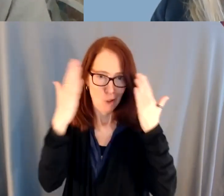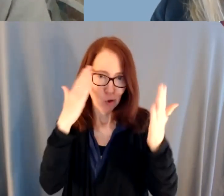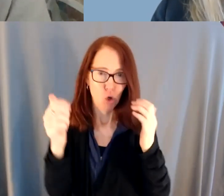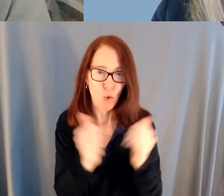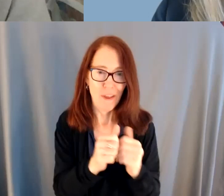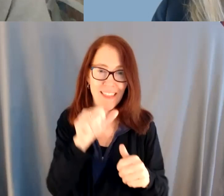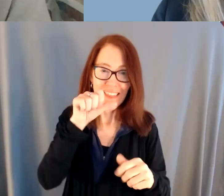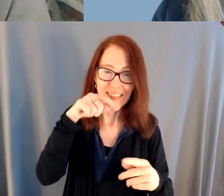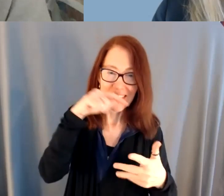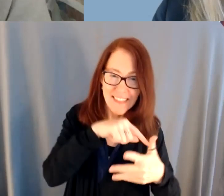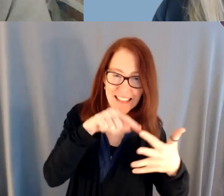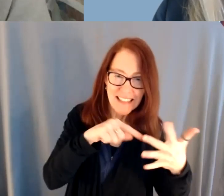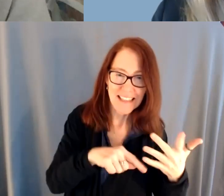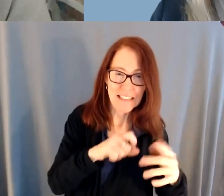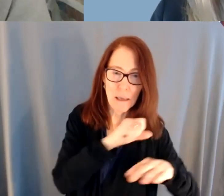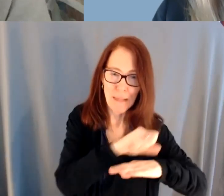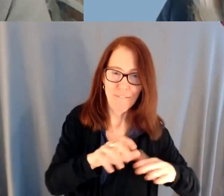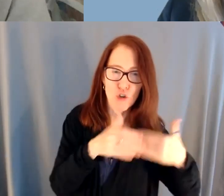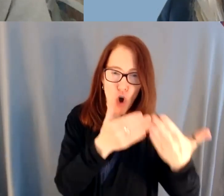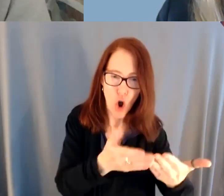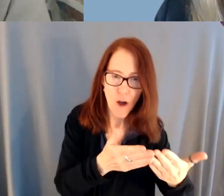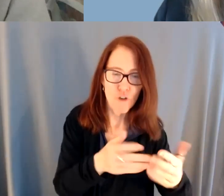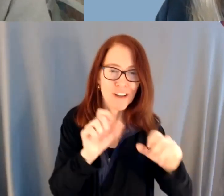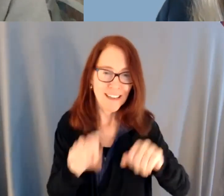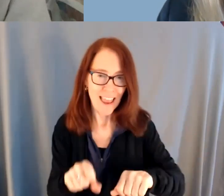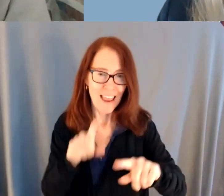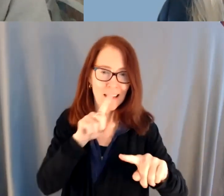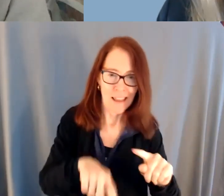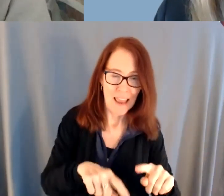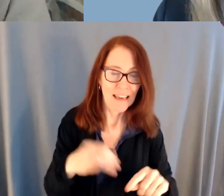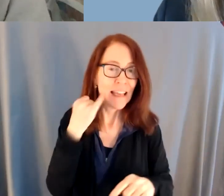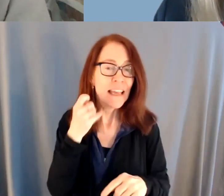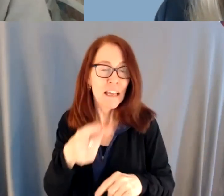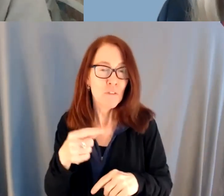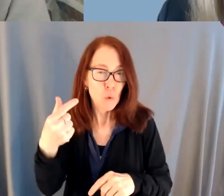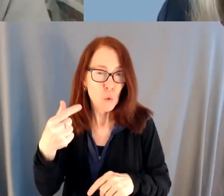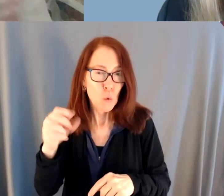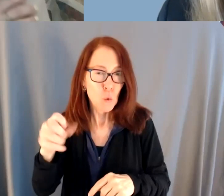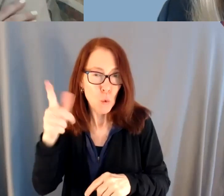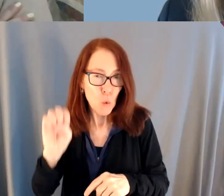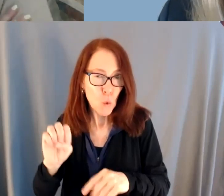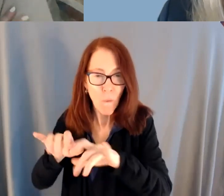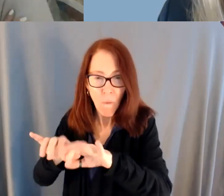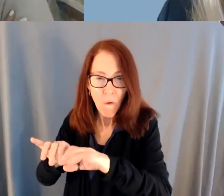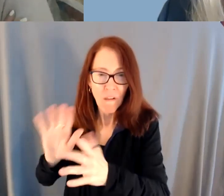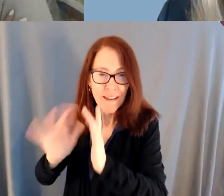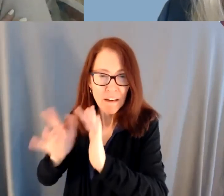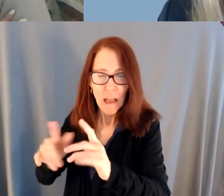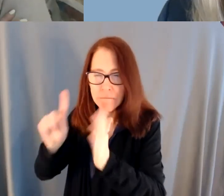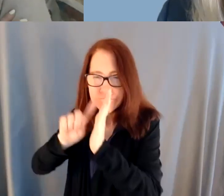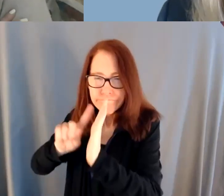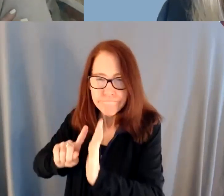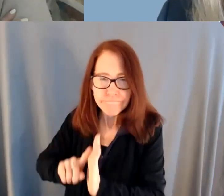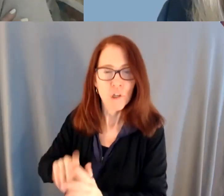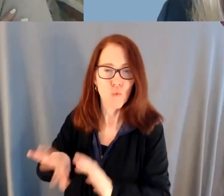And if you Google it, you can kind of compare those features. So things that you